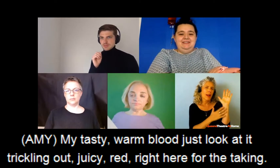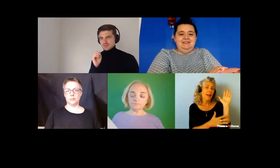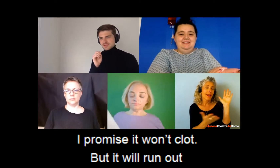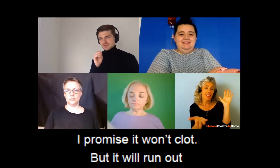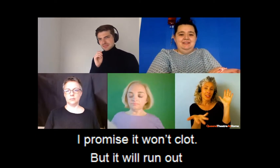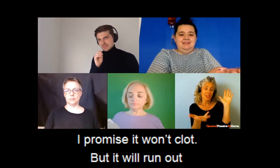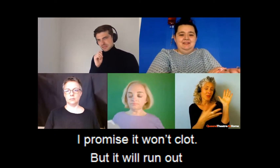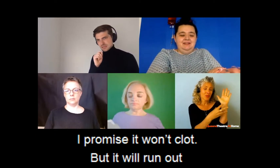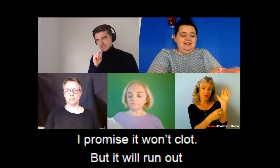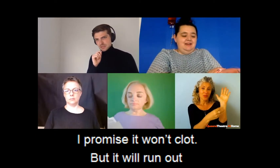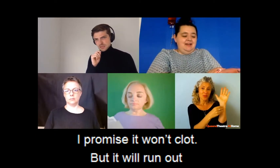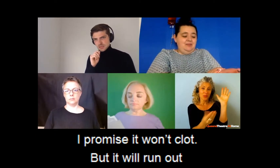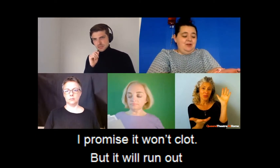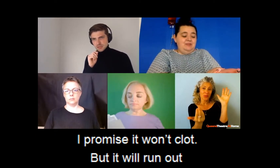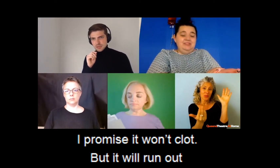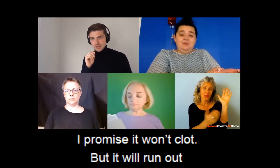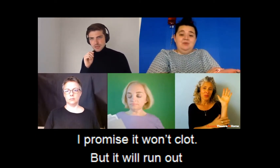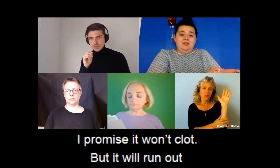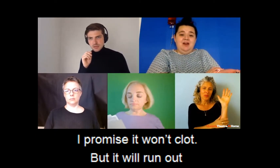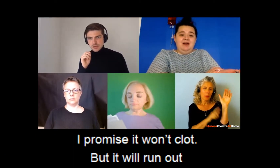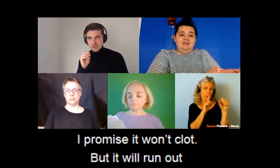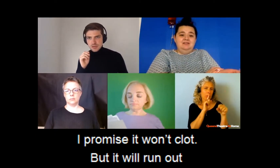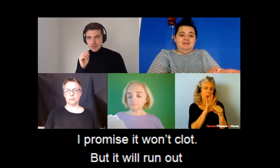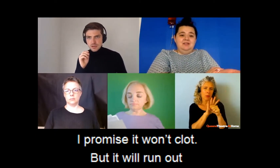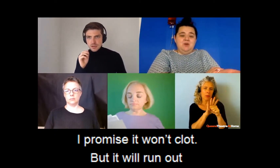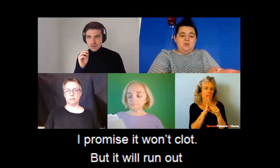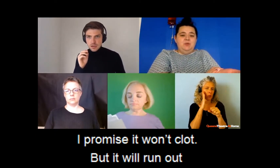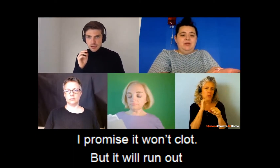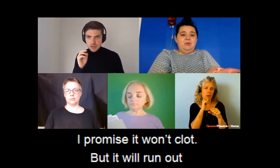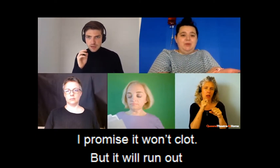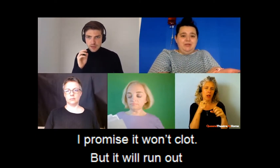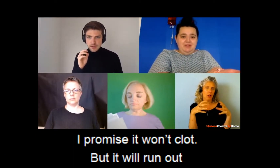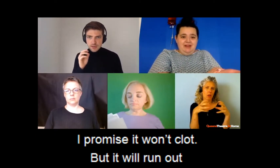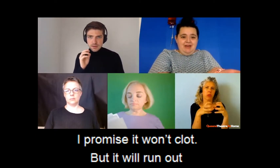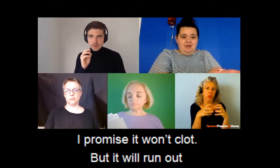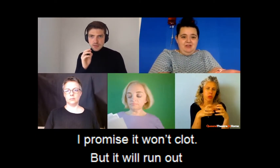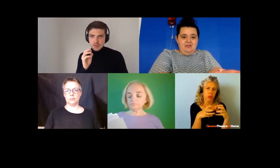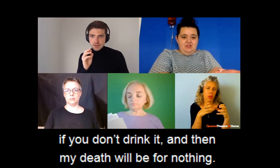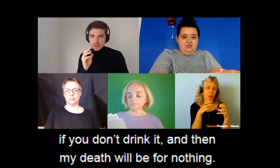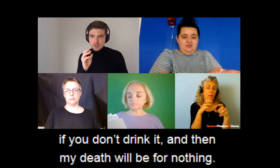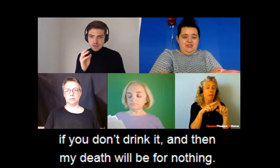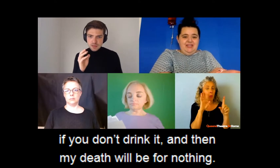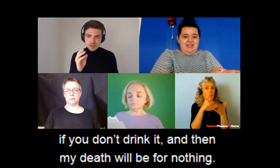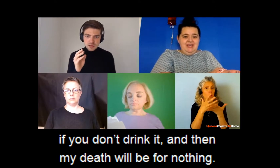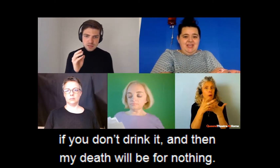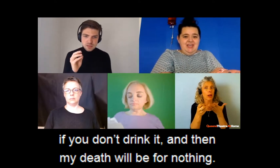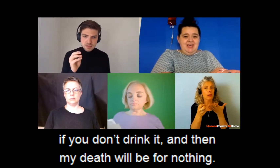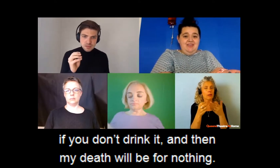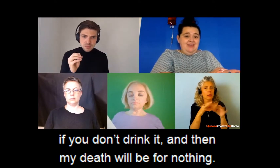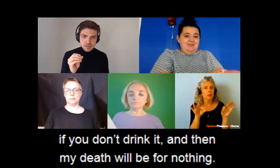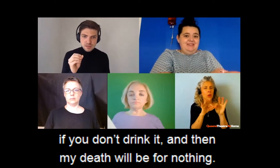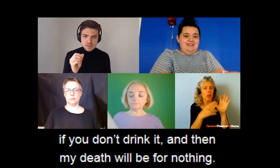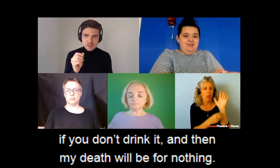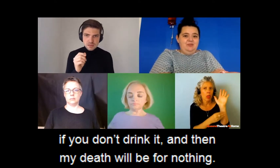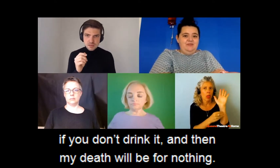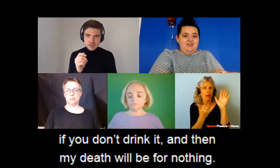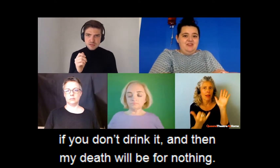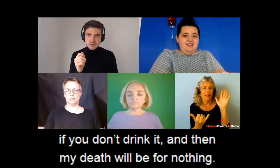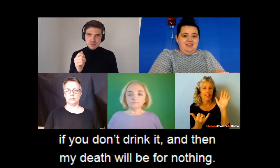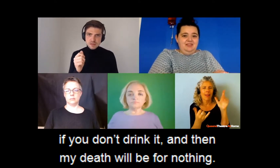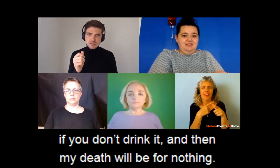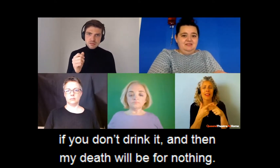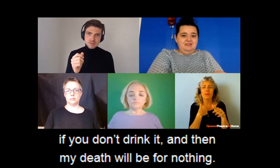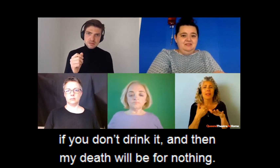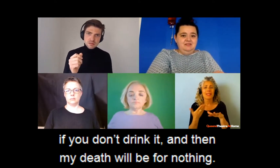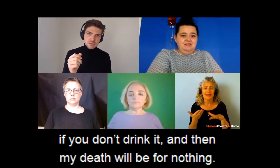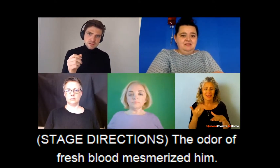taking. I promise it won't clot, but it will run out if you don't drink it. And then my death will be for